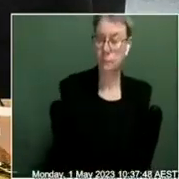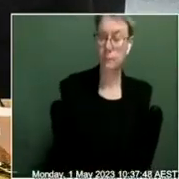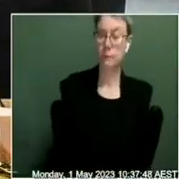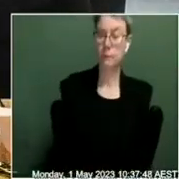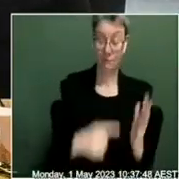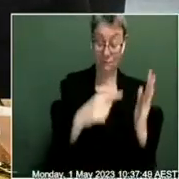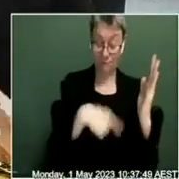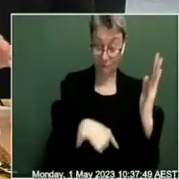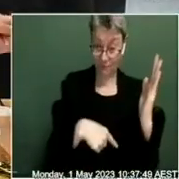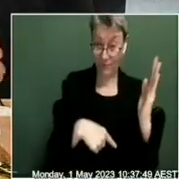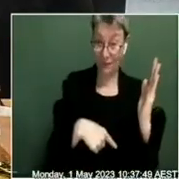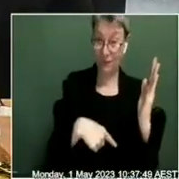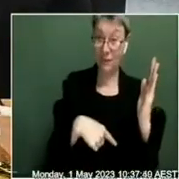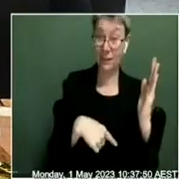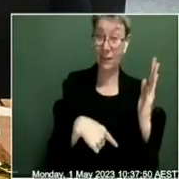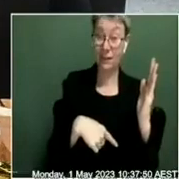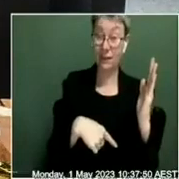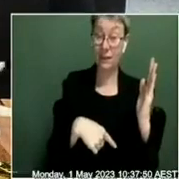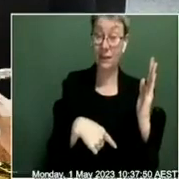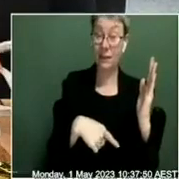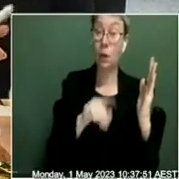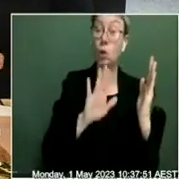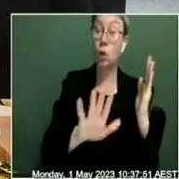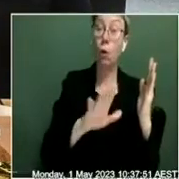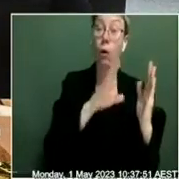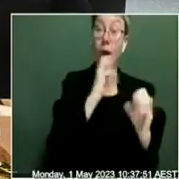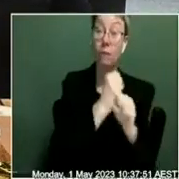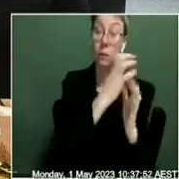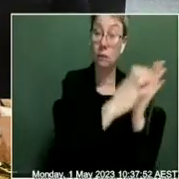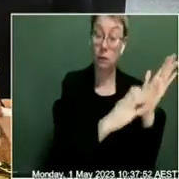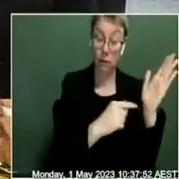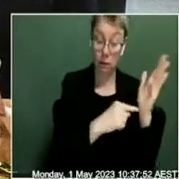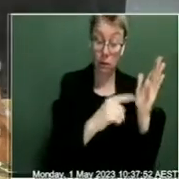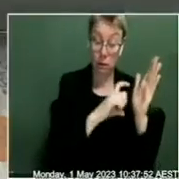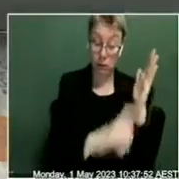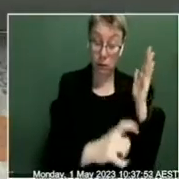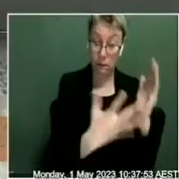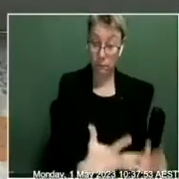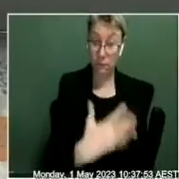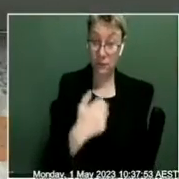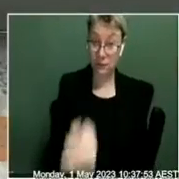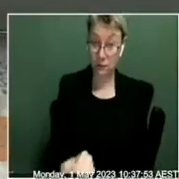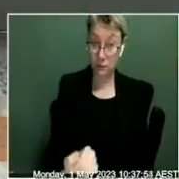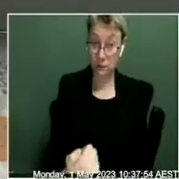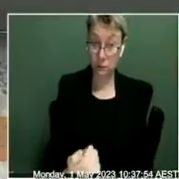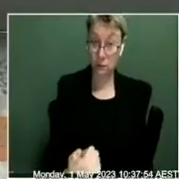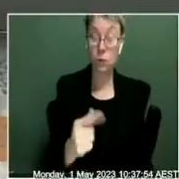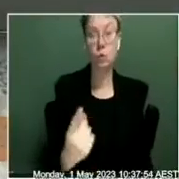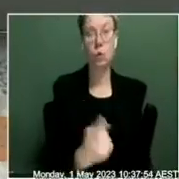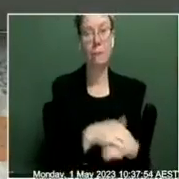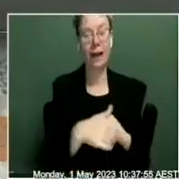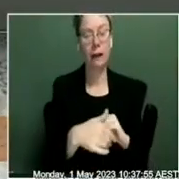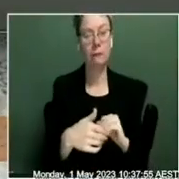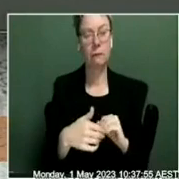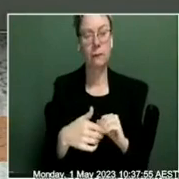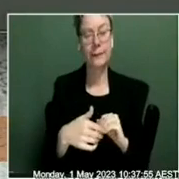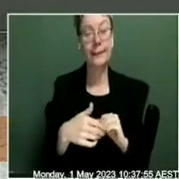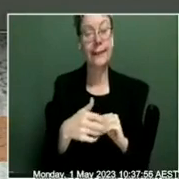challenges that have faced you in this response. Our modelling suggests